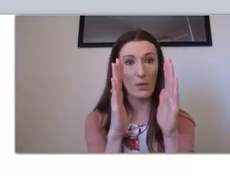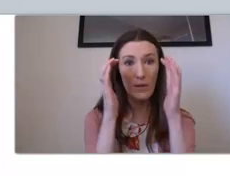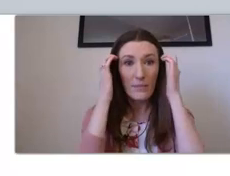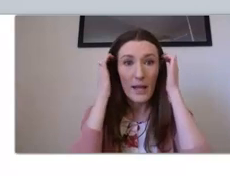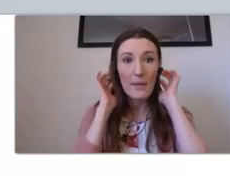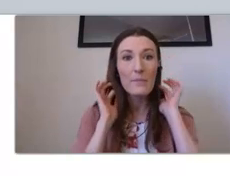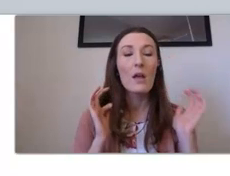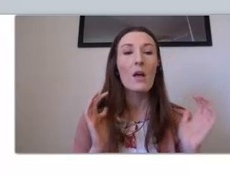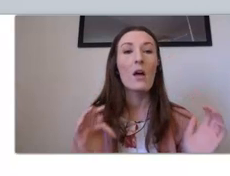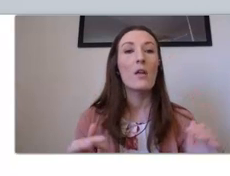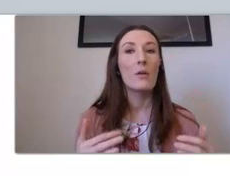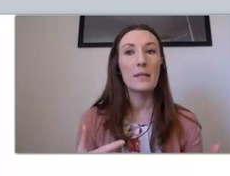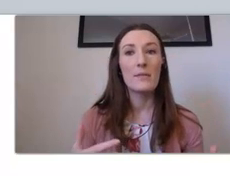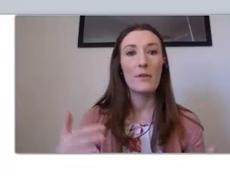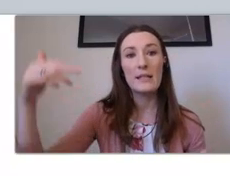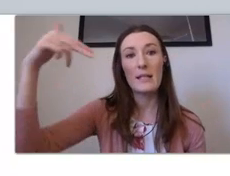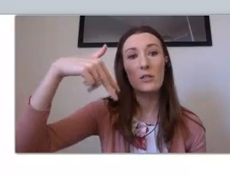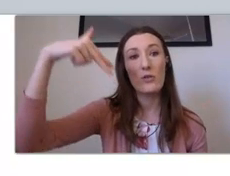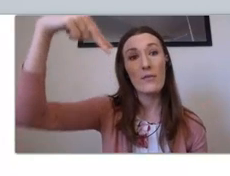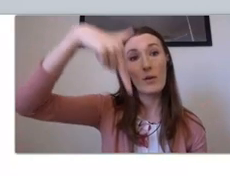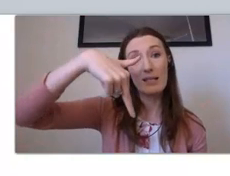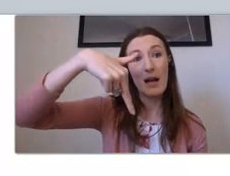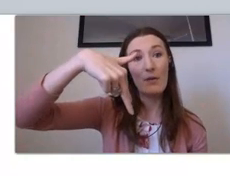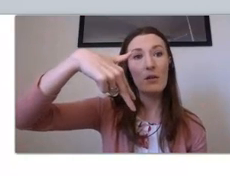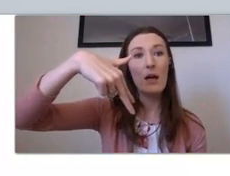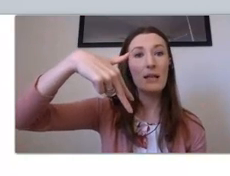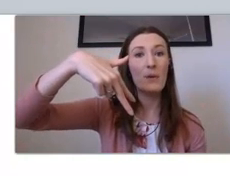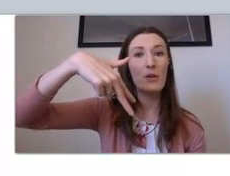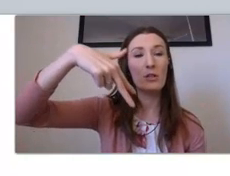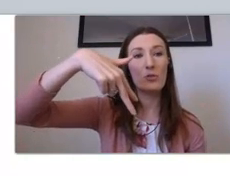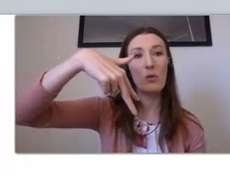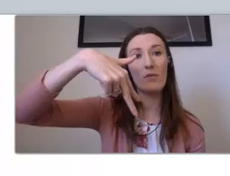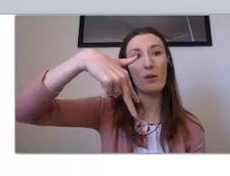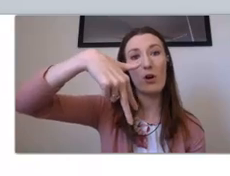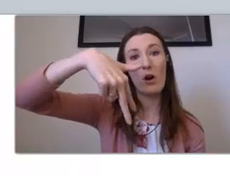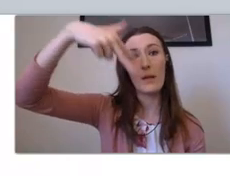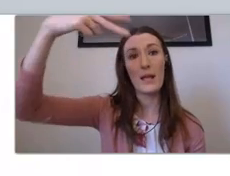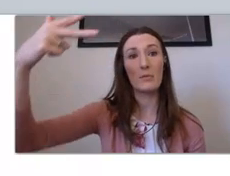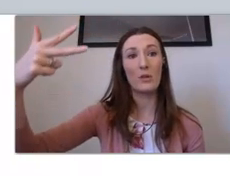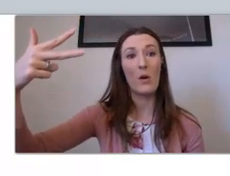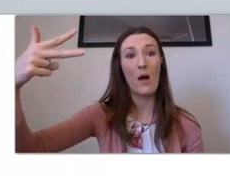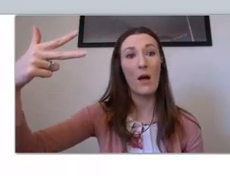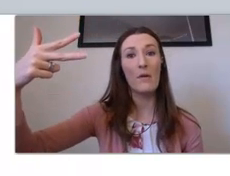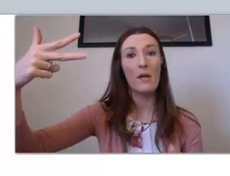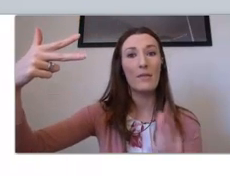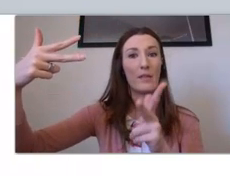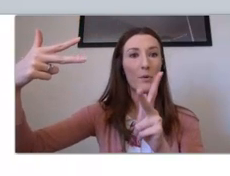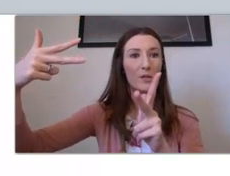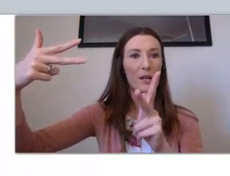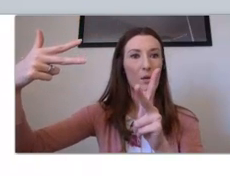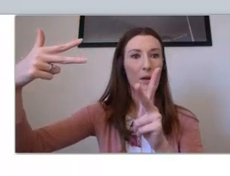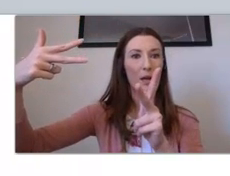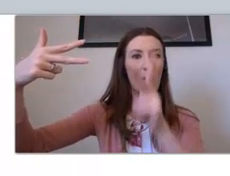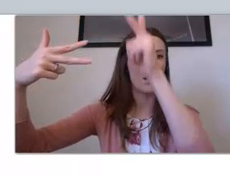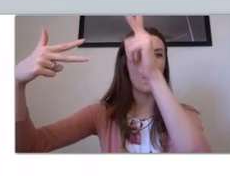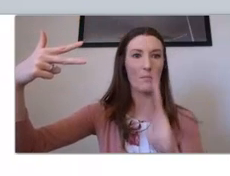small road. Okay. The reason for this is the driver going downhill has better control of their car being able to go up than the